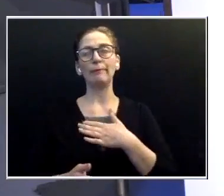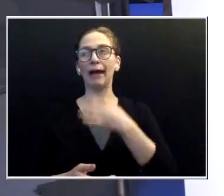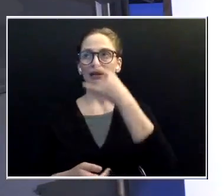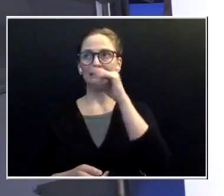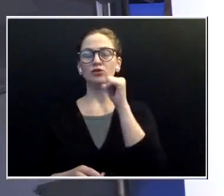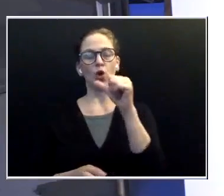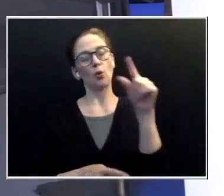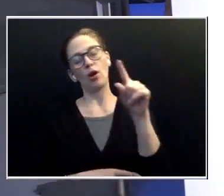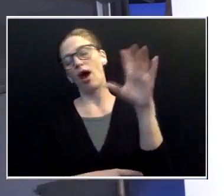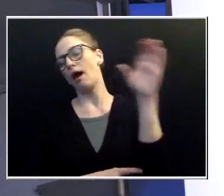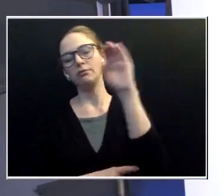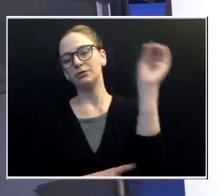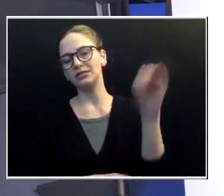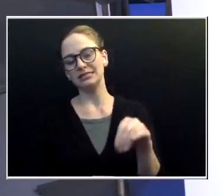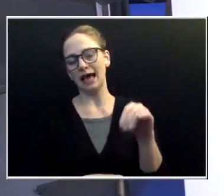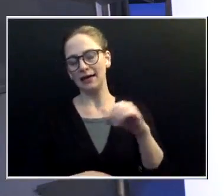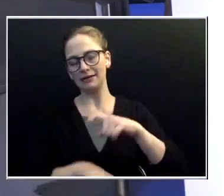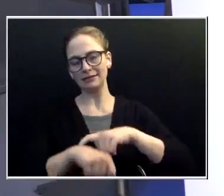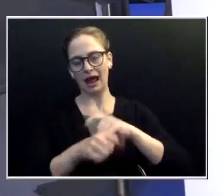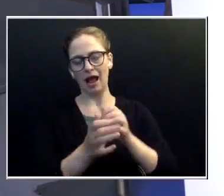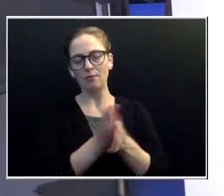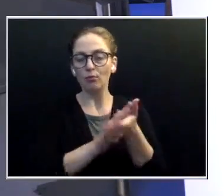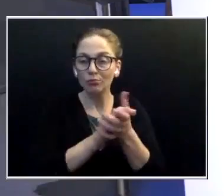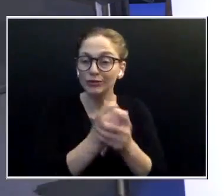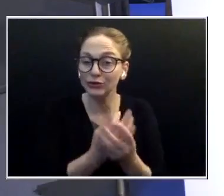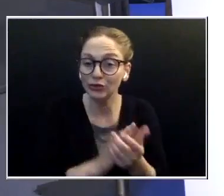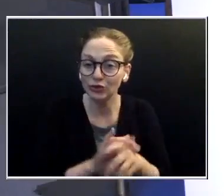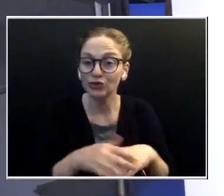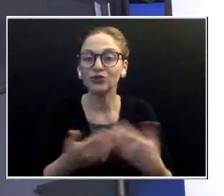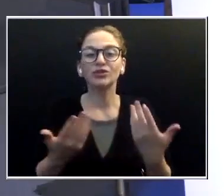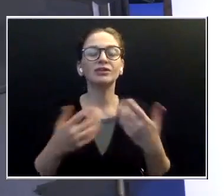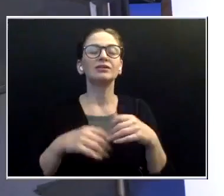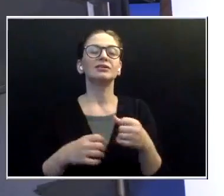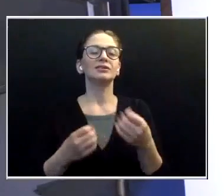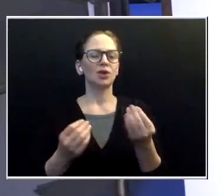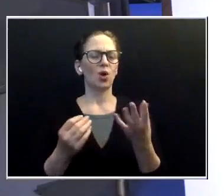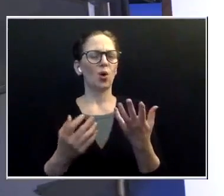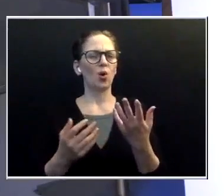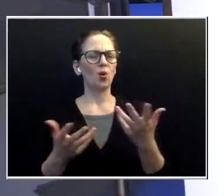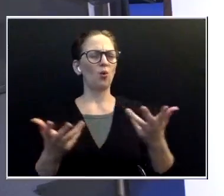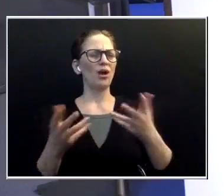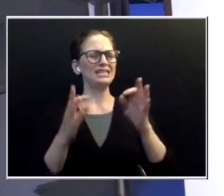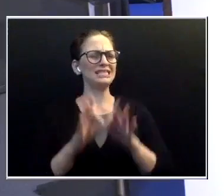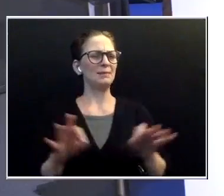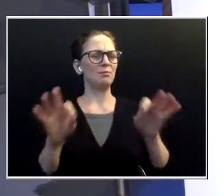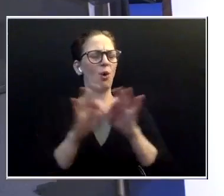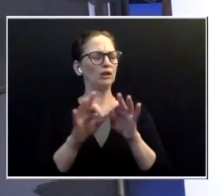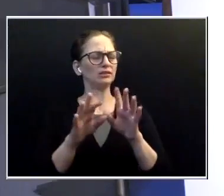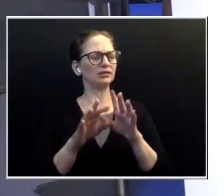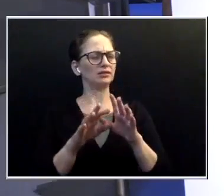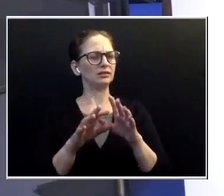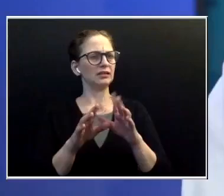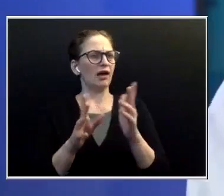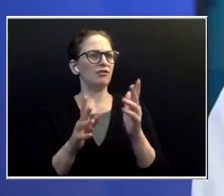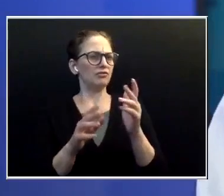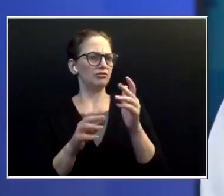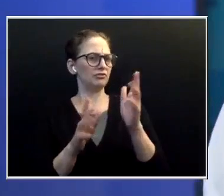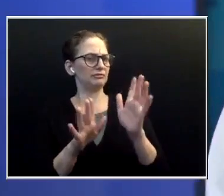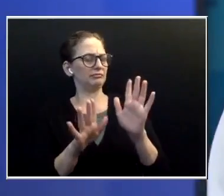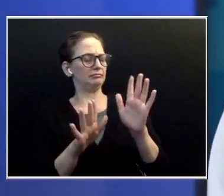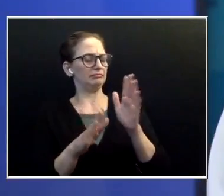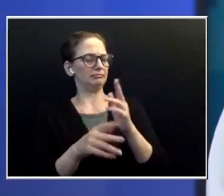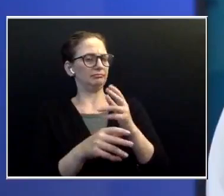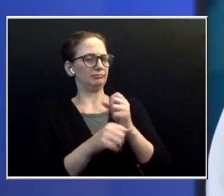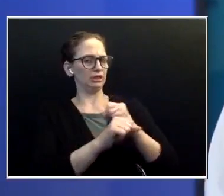is it, though, when you are living with somebody who has this, is keeping other people safe from it? It is very important. As you said, actually, it's